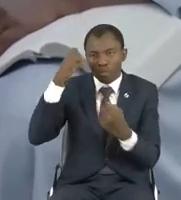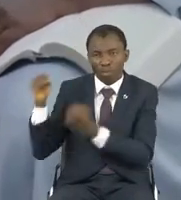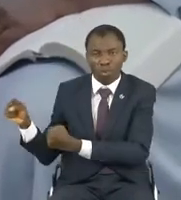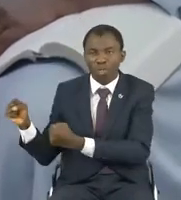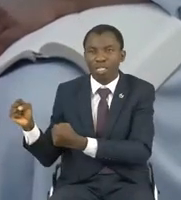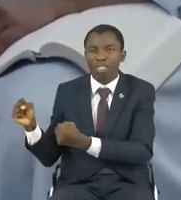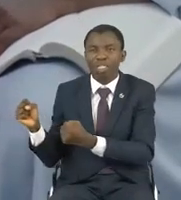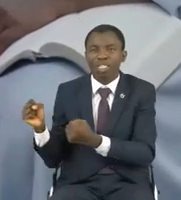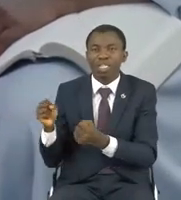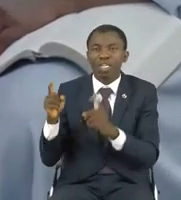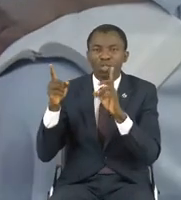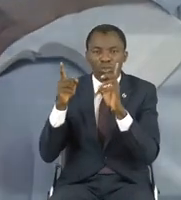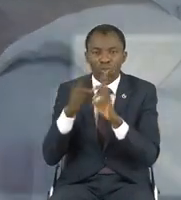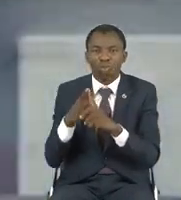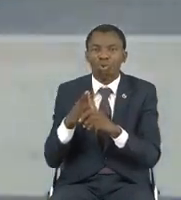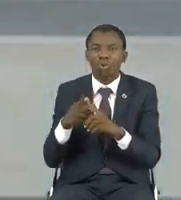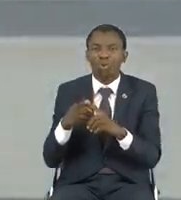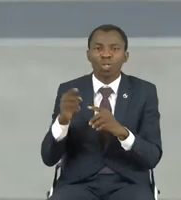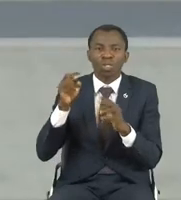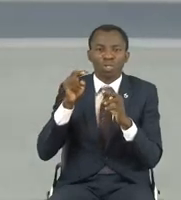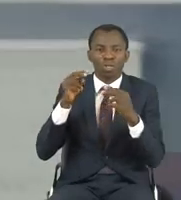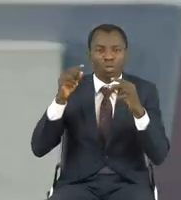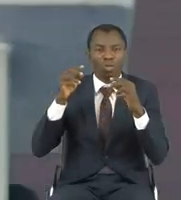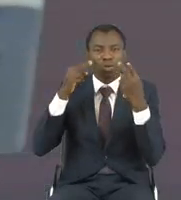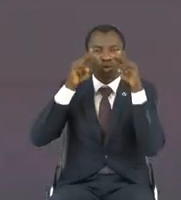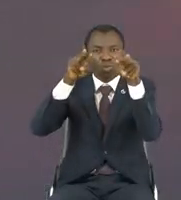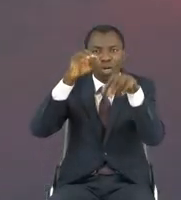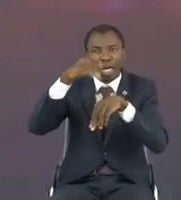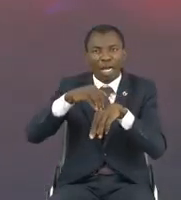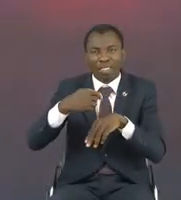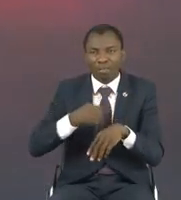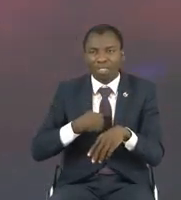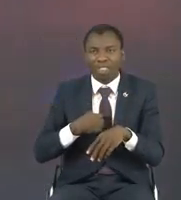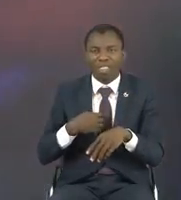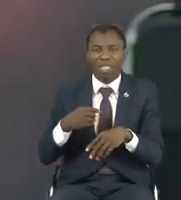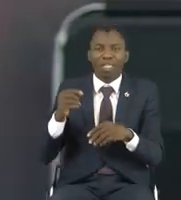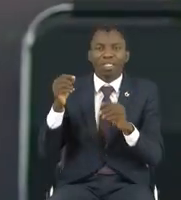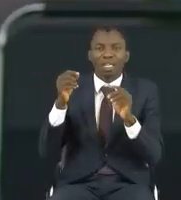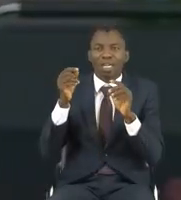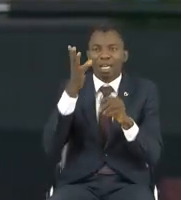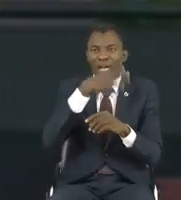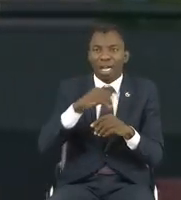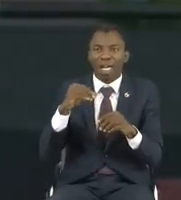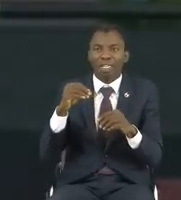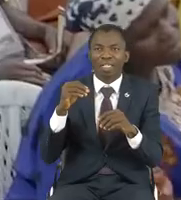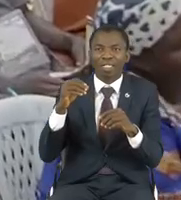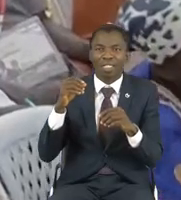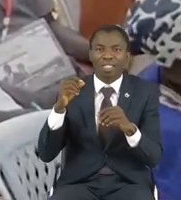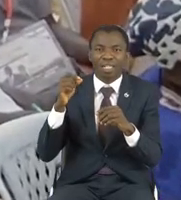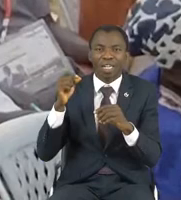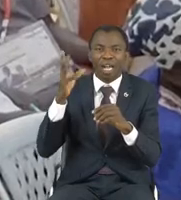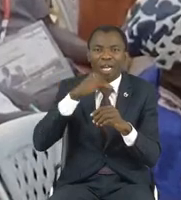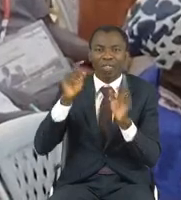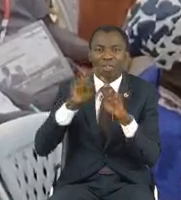boldness to look at me eyeball to eyeball, and you say, you will